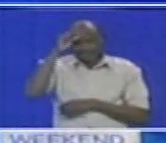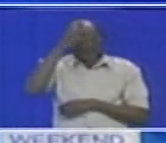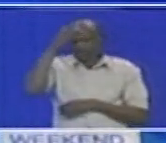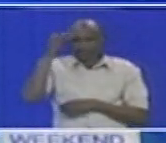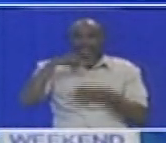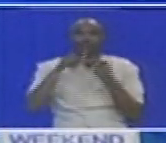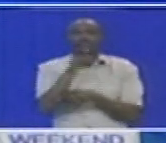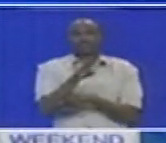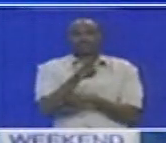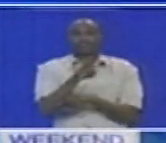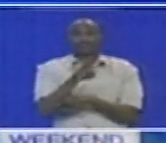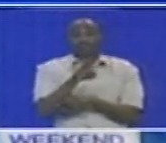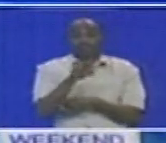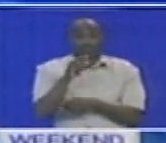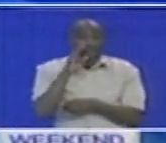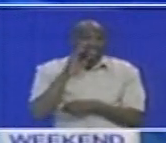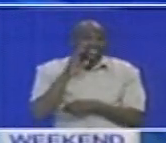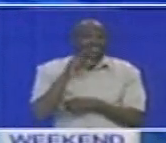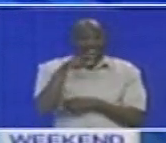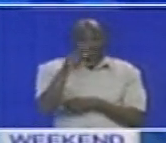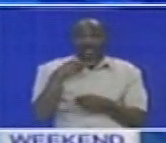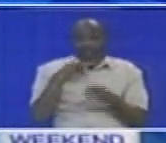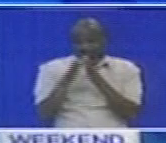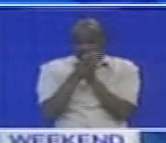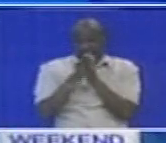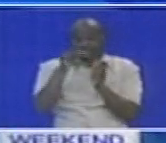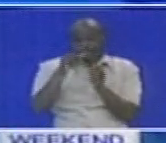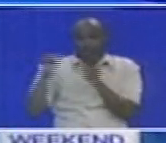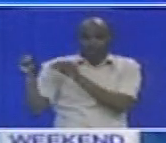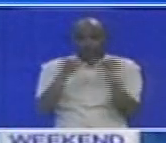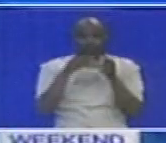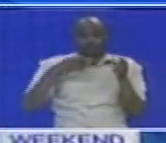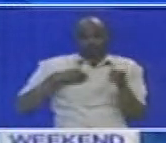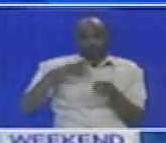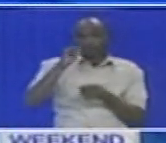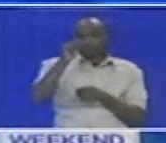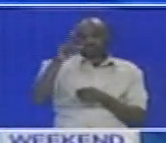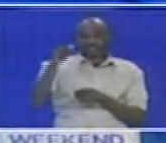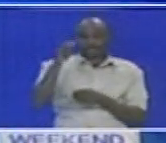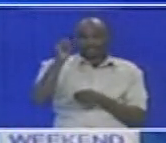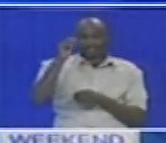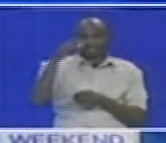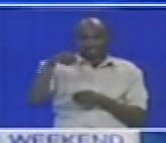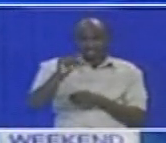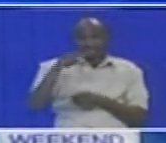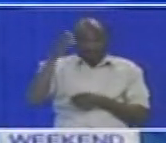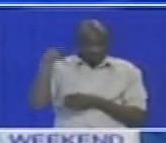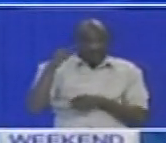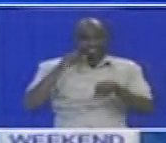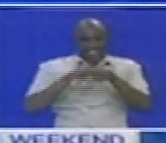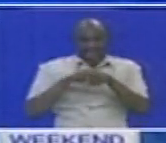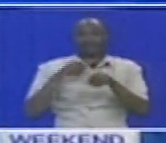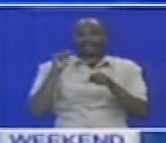forgotten them. Wilkister Nyabwa has the story of the Makonde who migrated from their original homeland in Mozambique long before Kenya gained